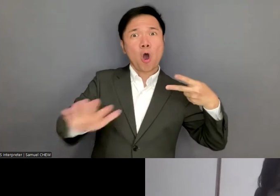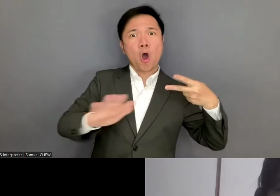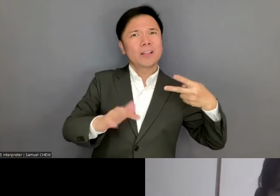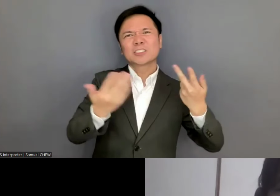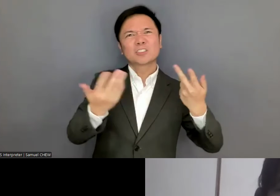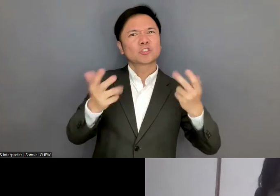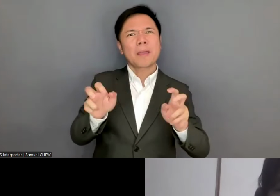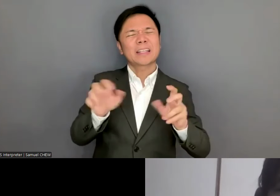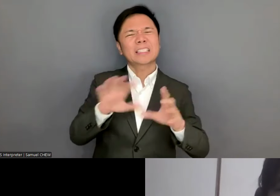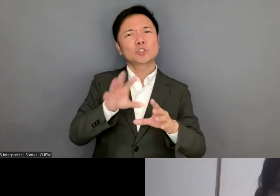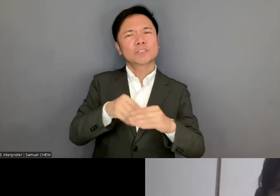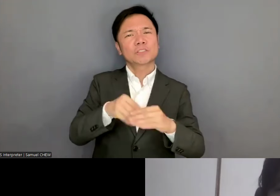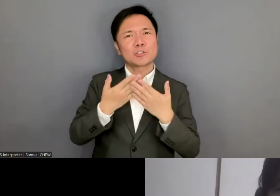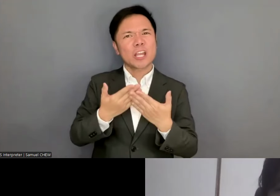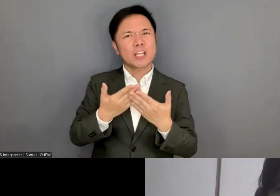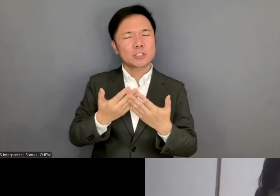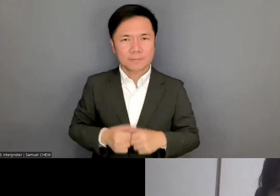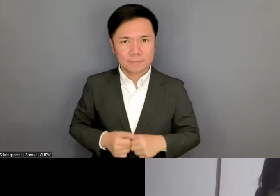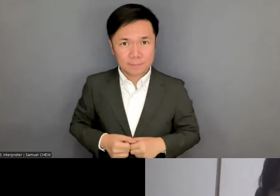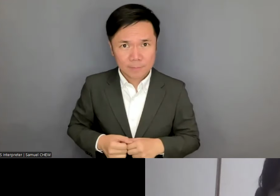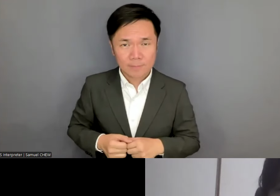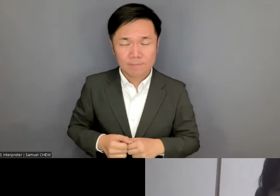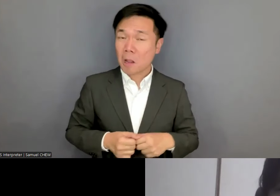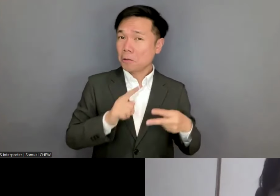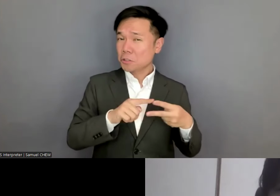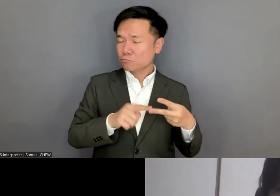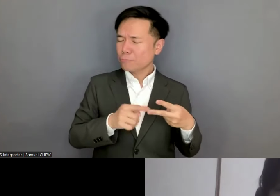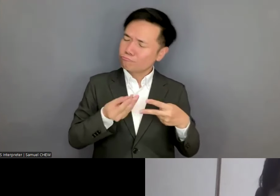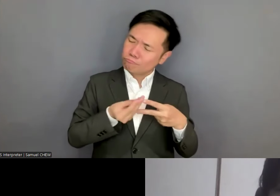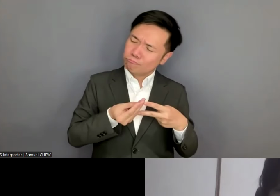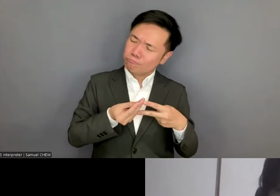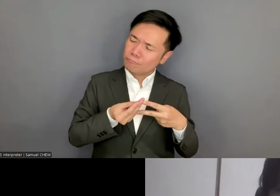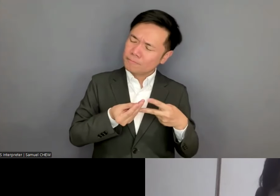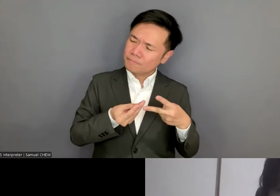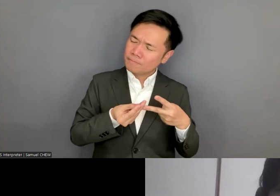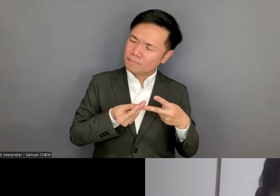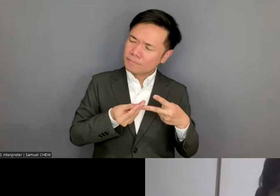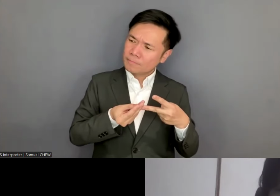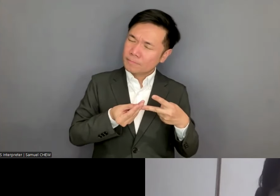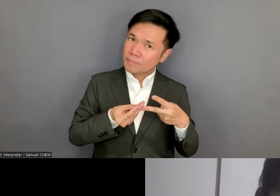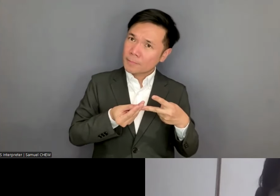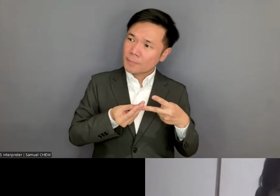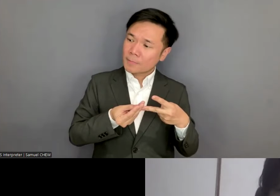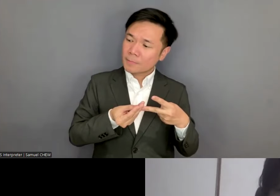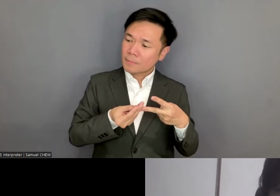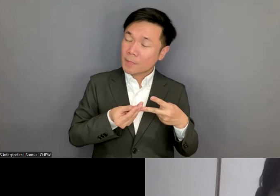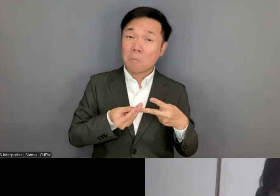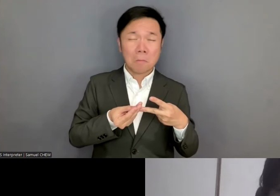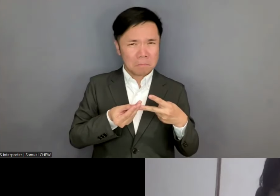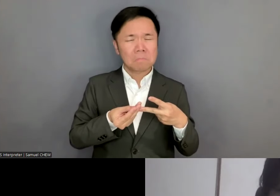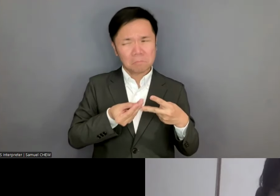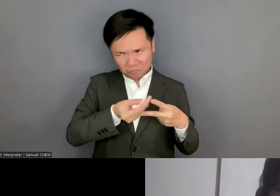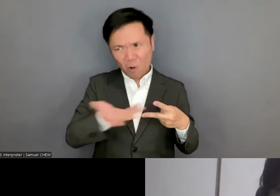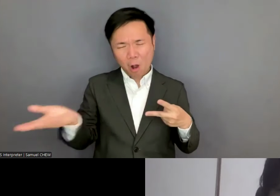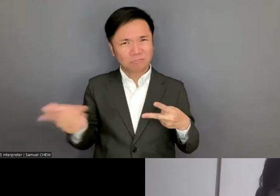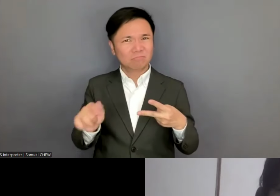maybe este parts. derecho Um, conquistado, pero si in no some parts of the seguimos world, trabajando this e has been incidiendo por achieved, but if este we don't